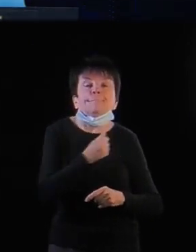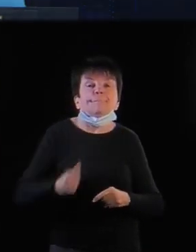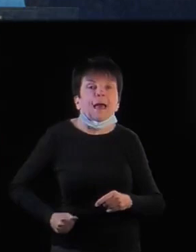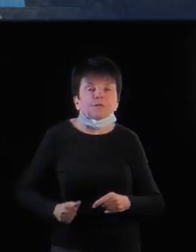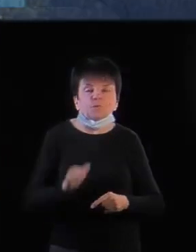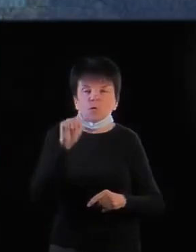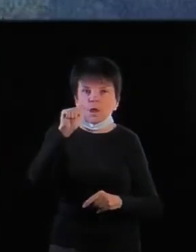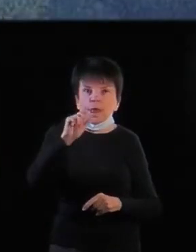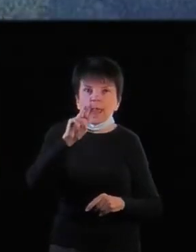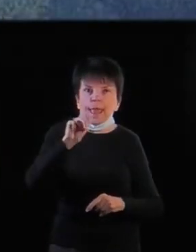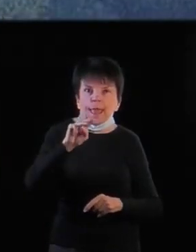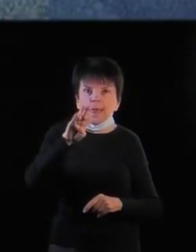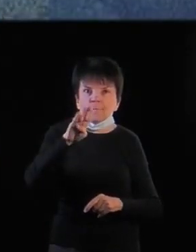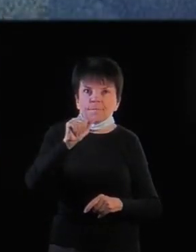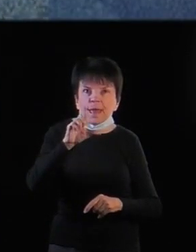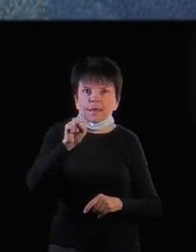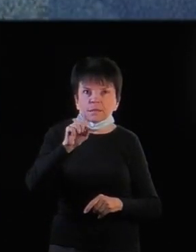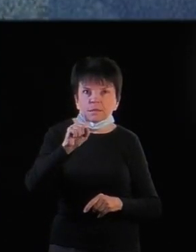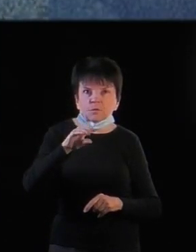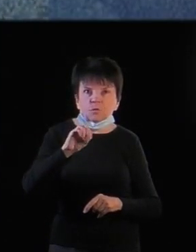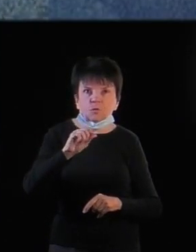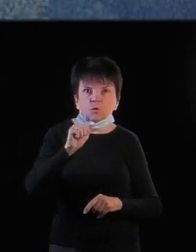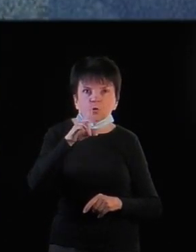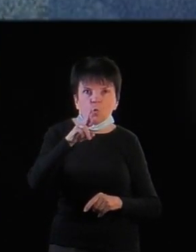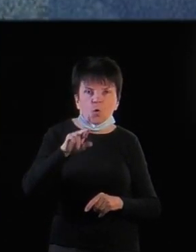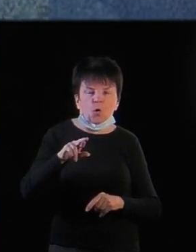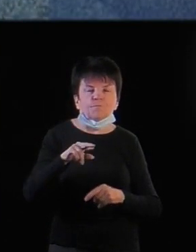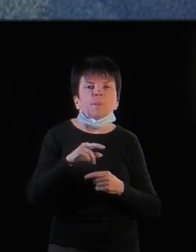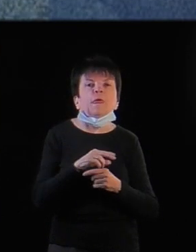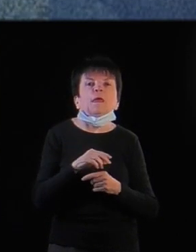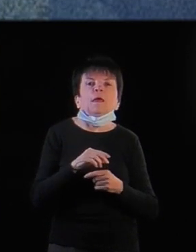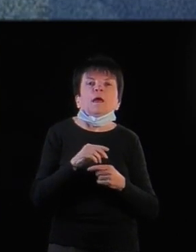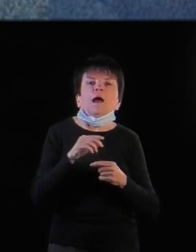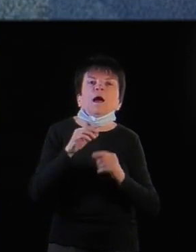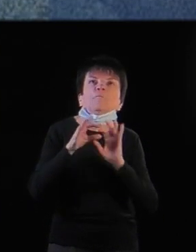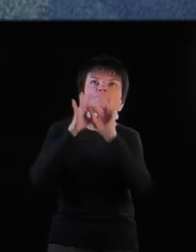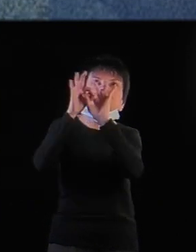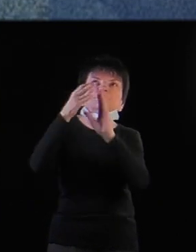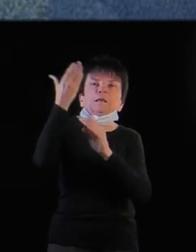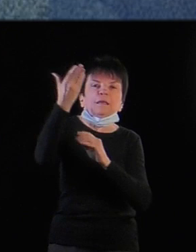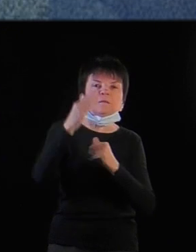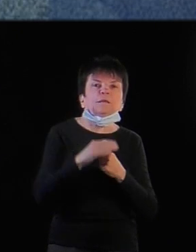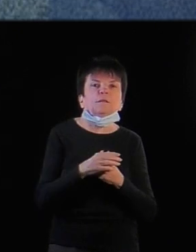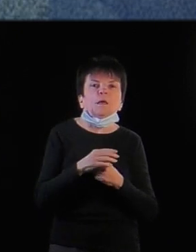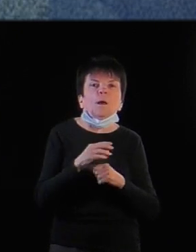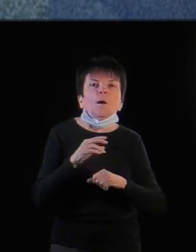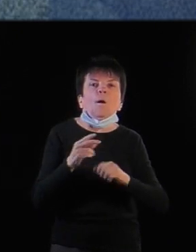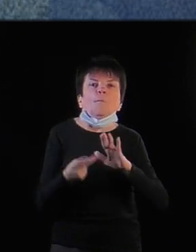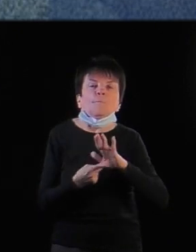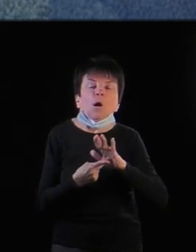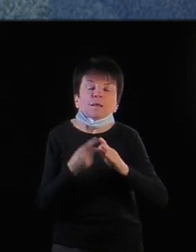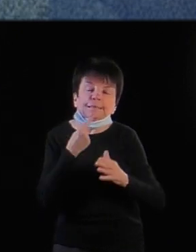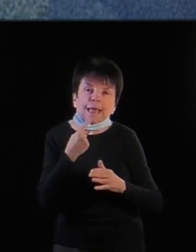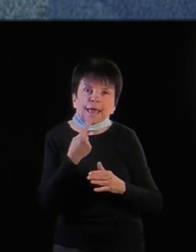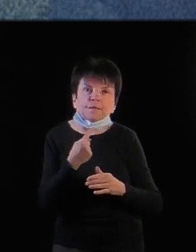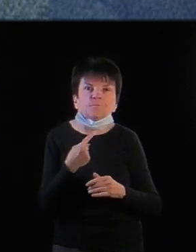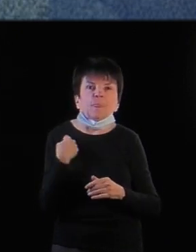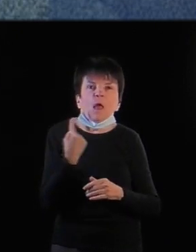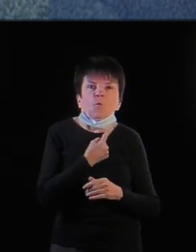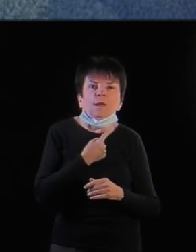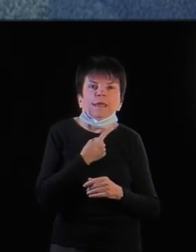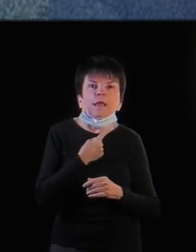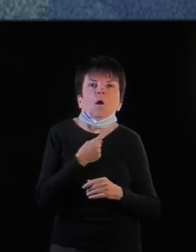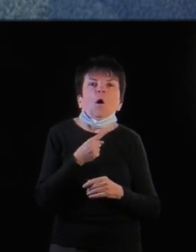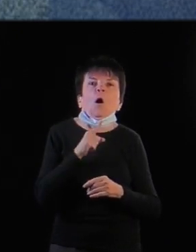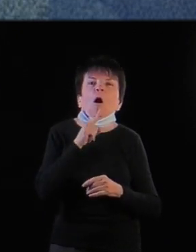Corinthians chapter 5, verse 20, the apostle Paul makes this statement. And it says, "We are therefore